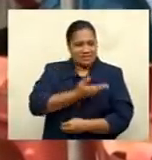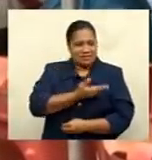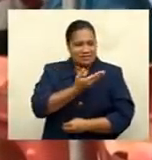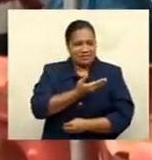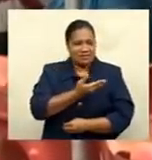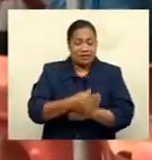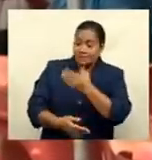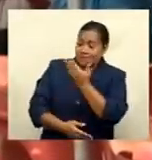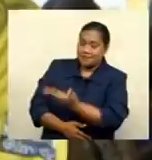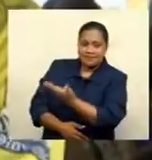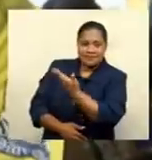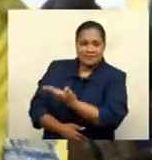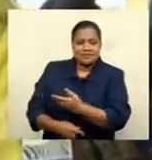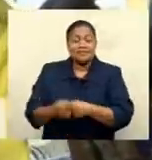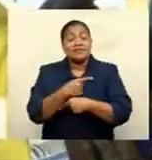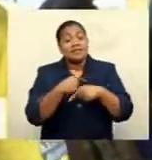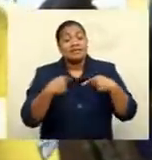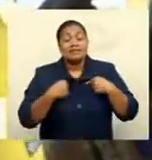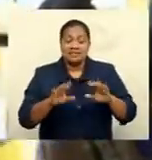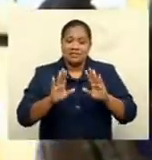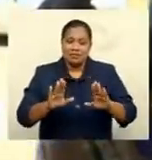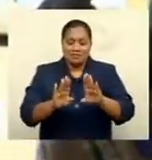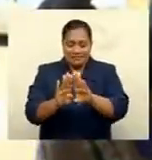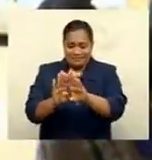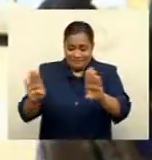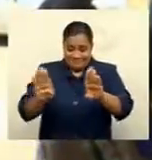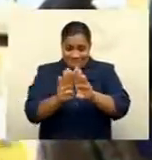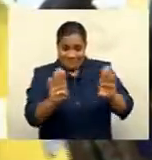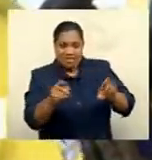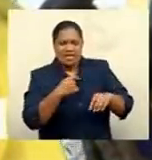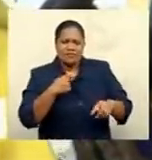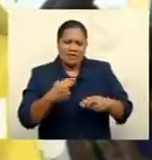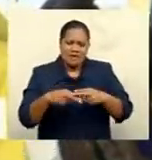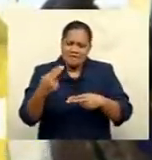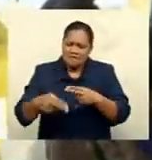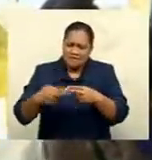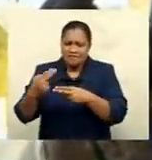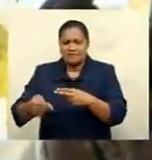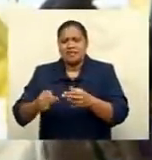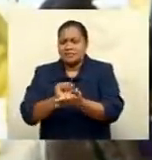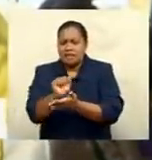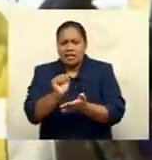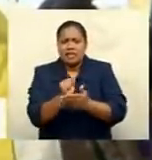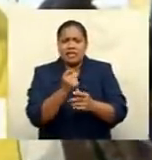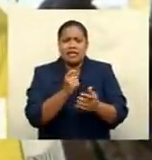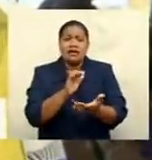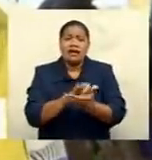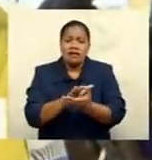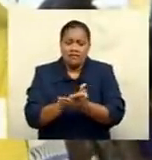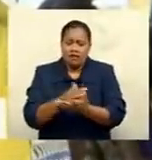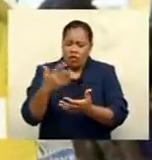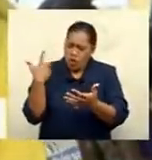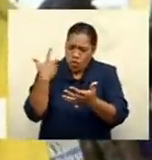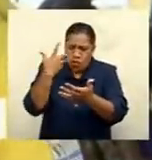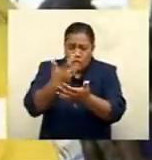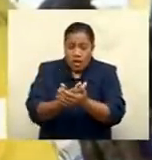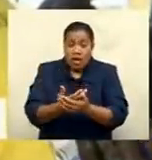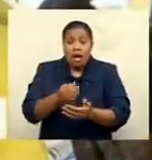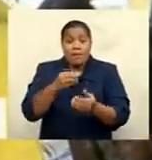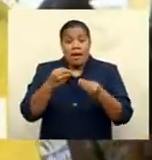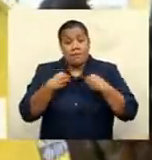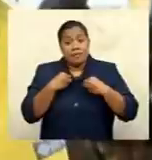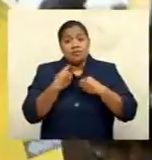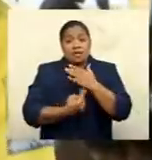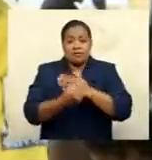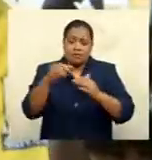for the opening of borders. I have been planting and selling cover for decades, but my business went down since April as most of my customers